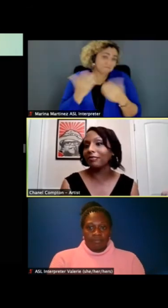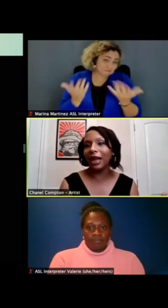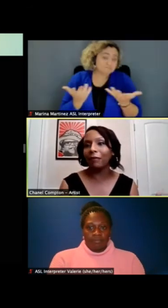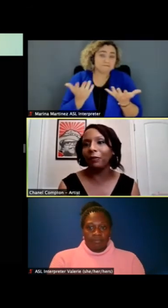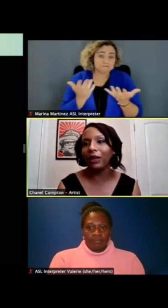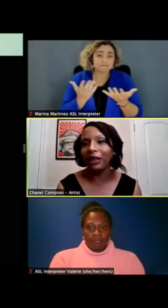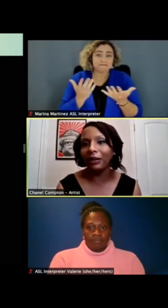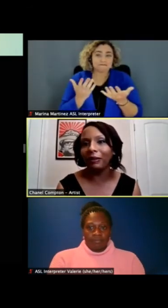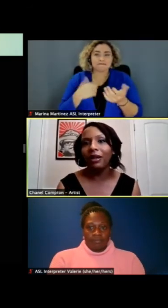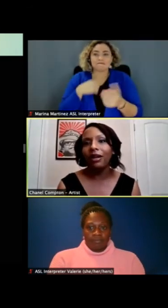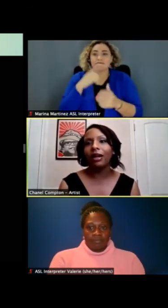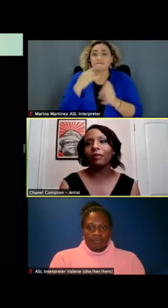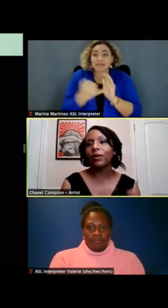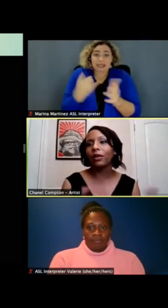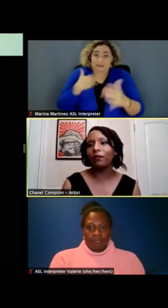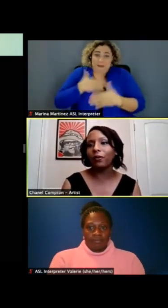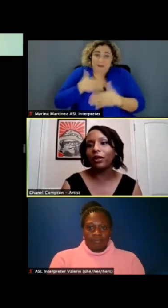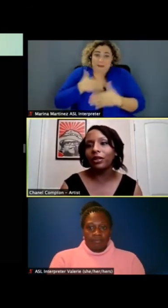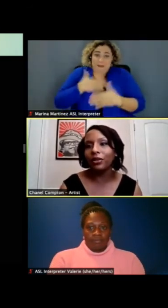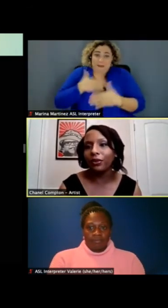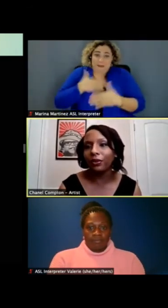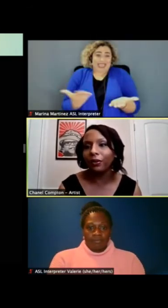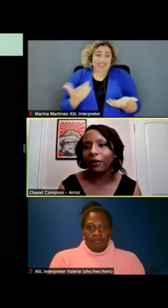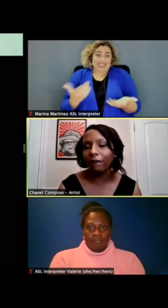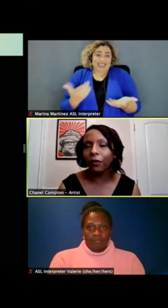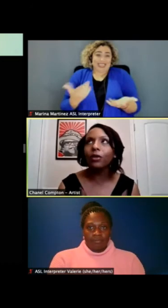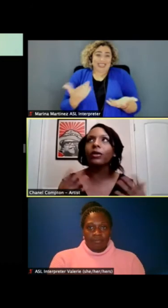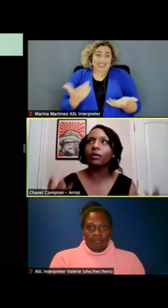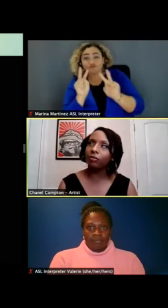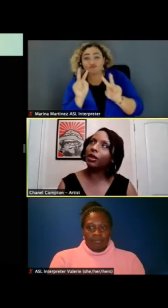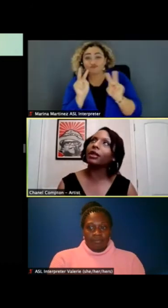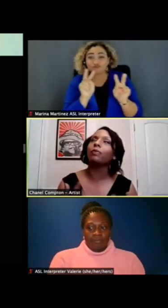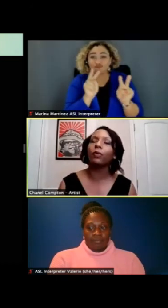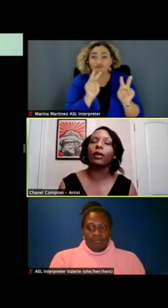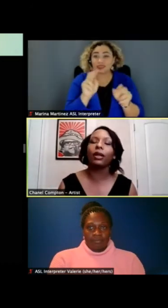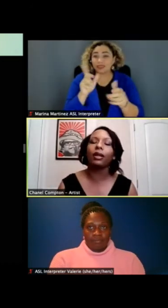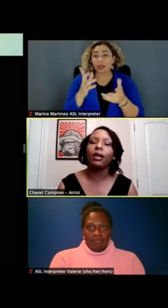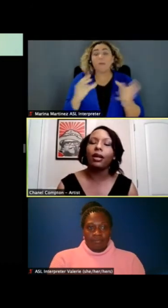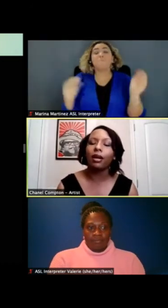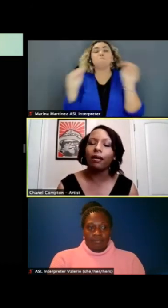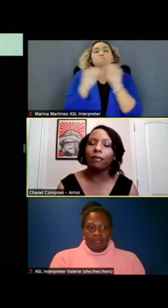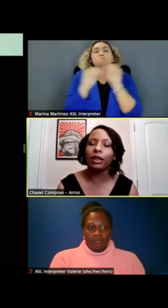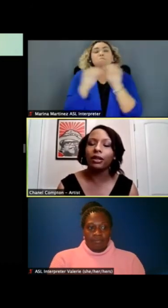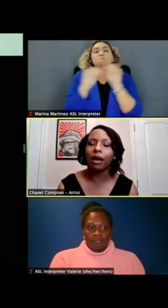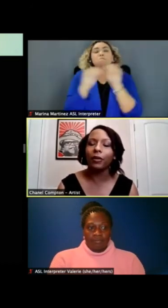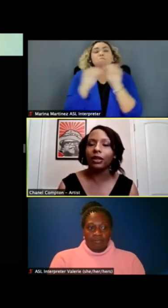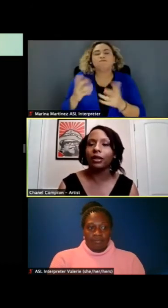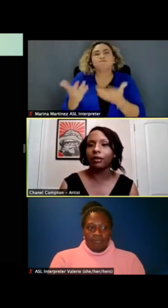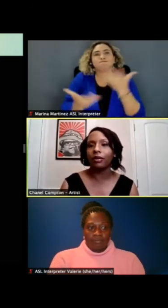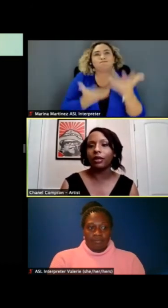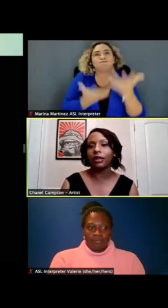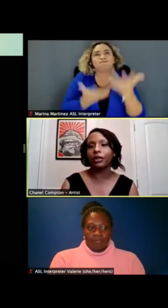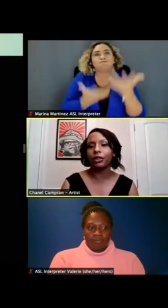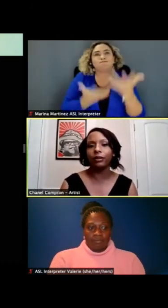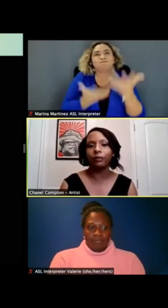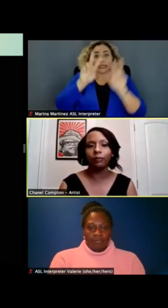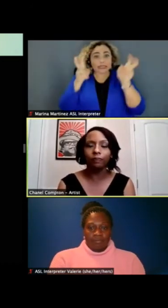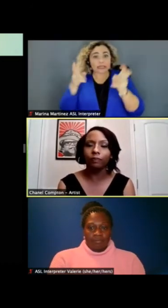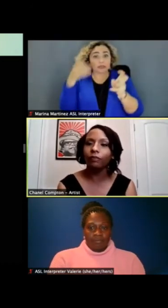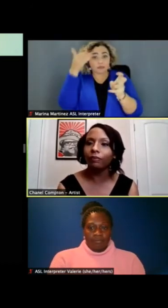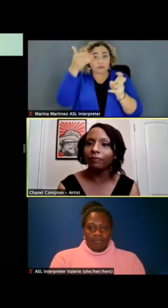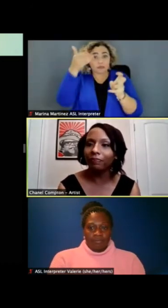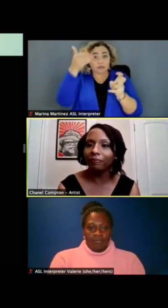And I'm just happy to be here. So I look forward to further exploring these topics in the